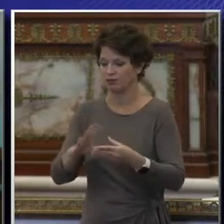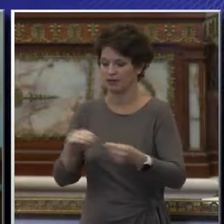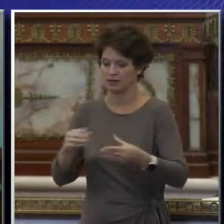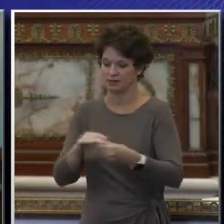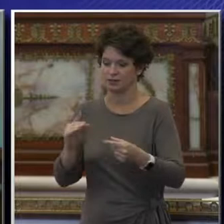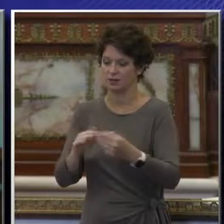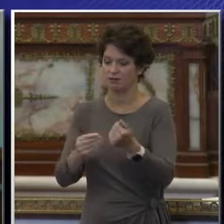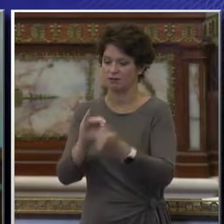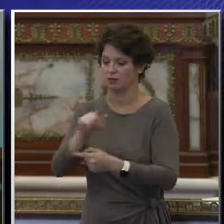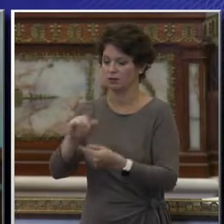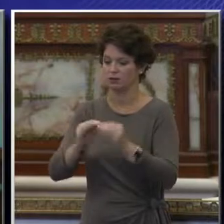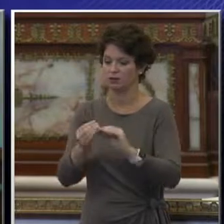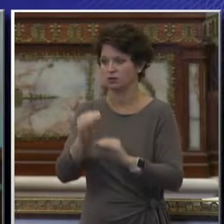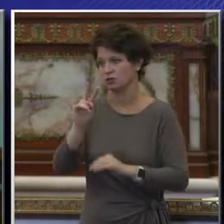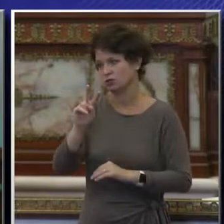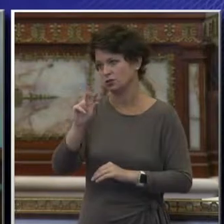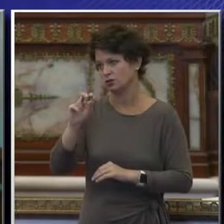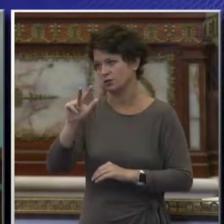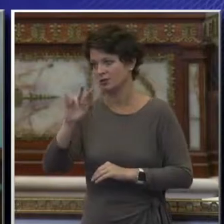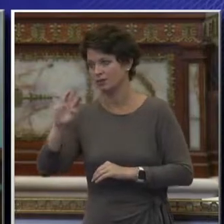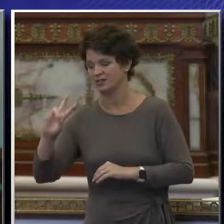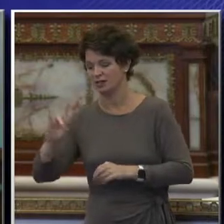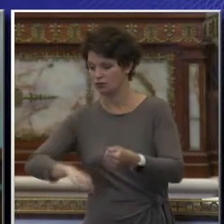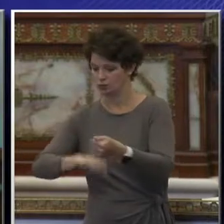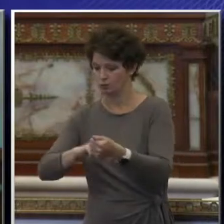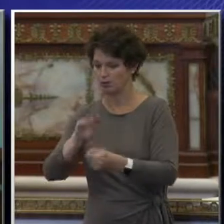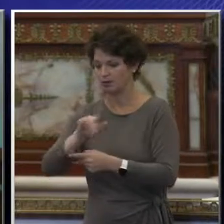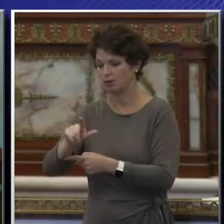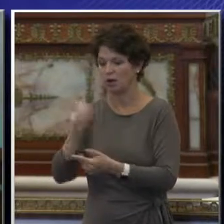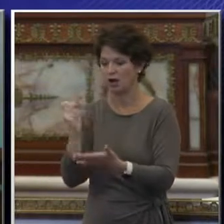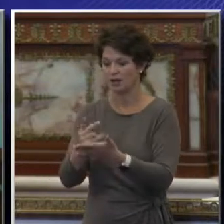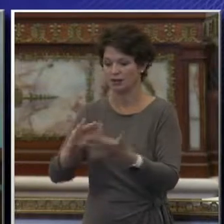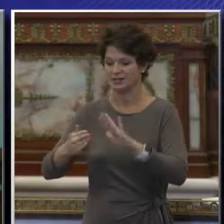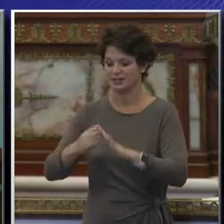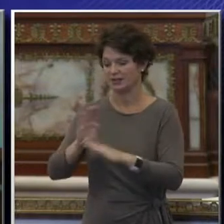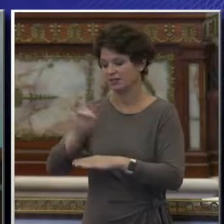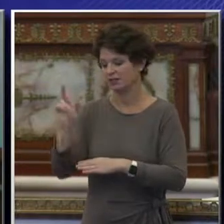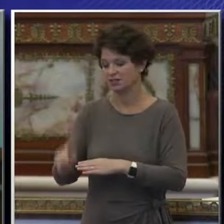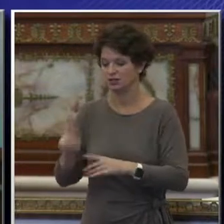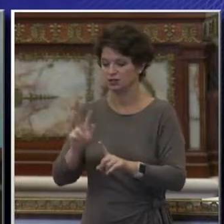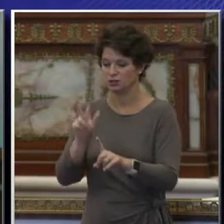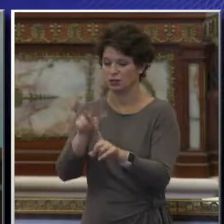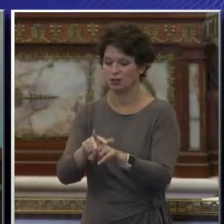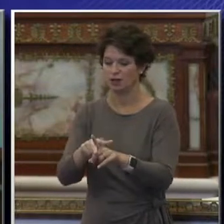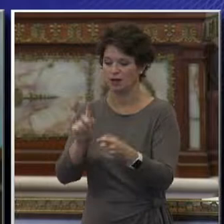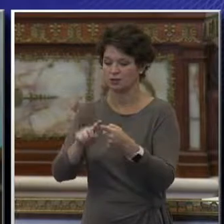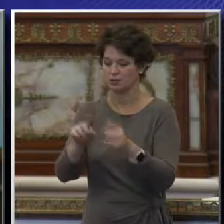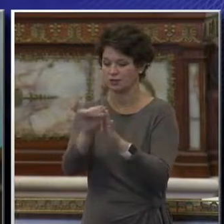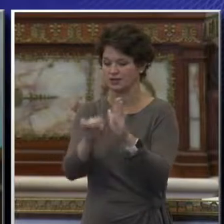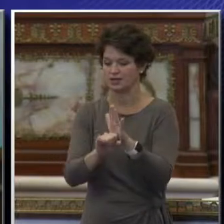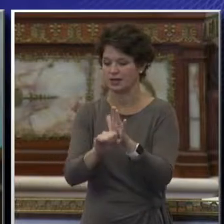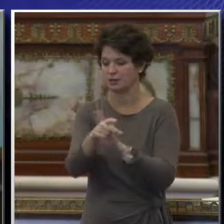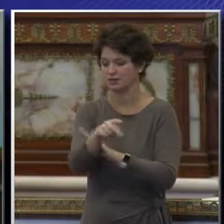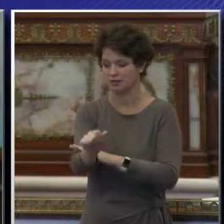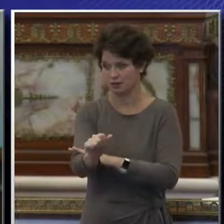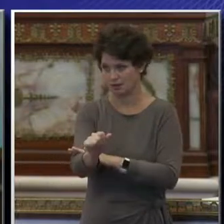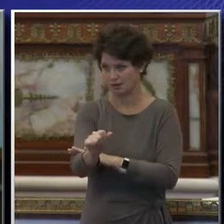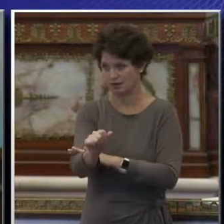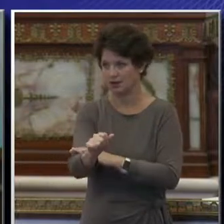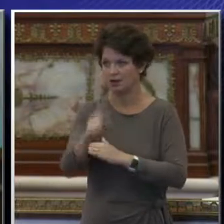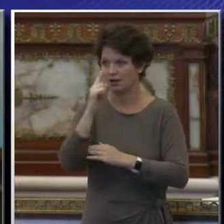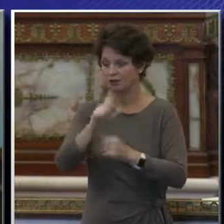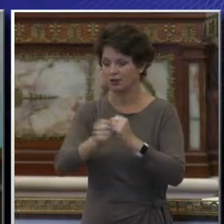Bill 200347, which would authorize the City of Philadelphia to apply to the Commonwealth of Pennsylvania for